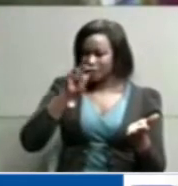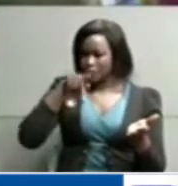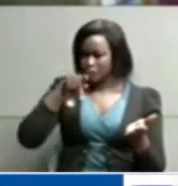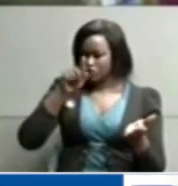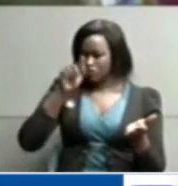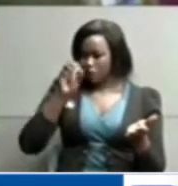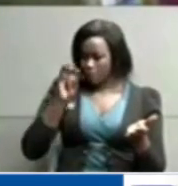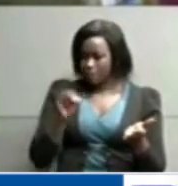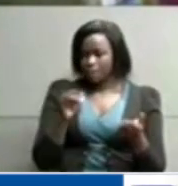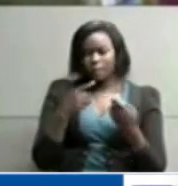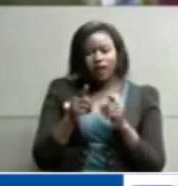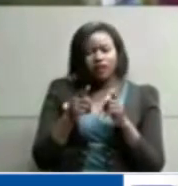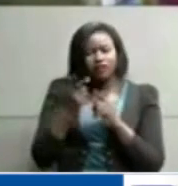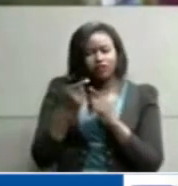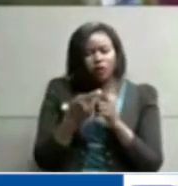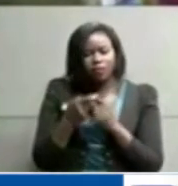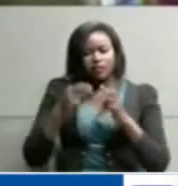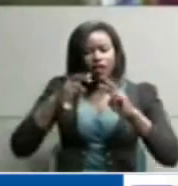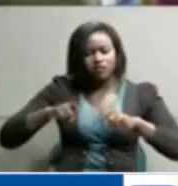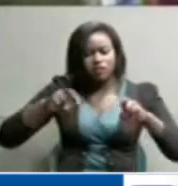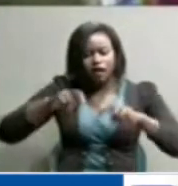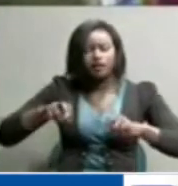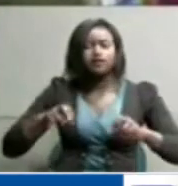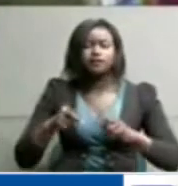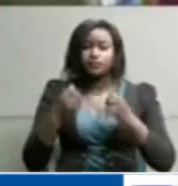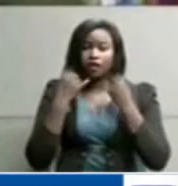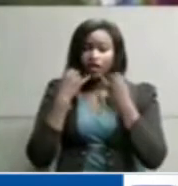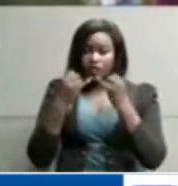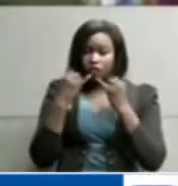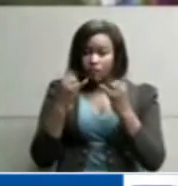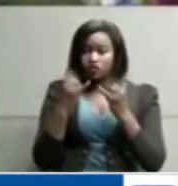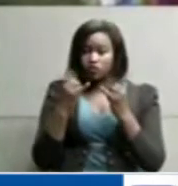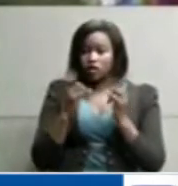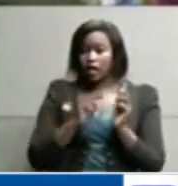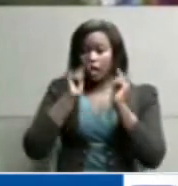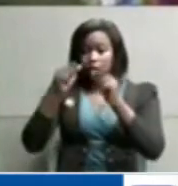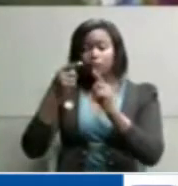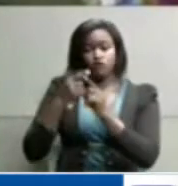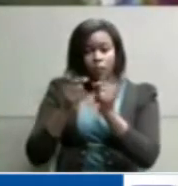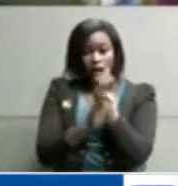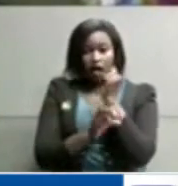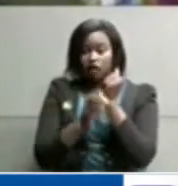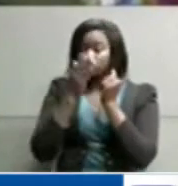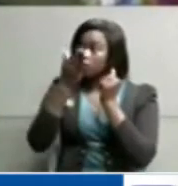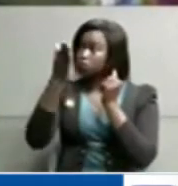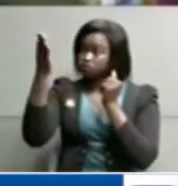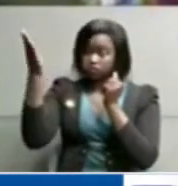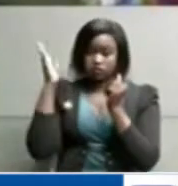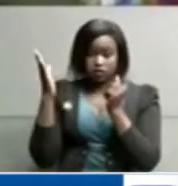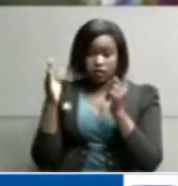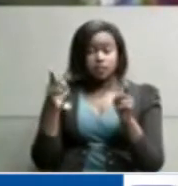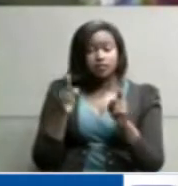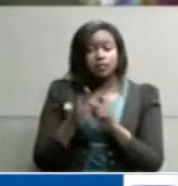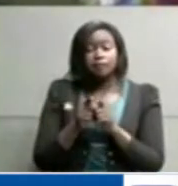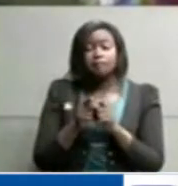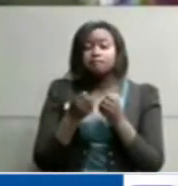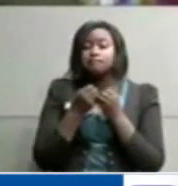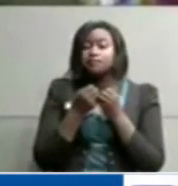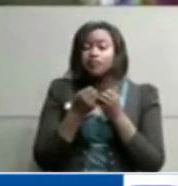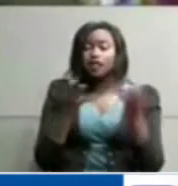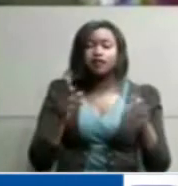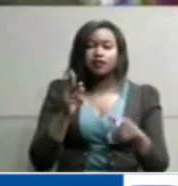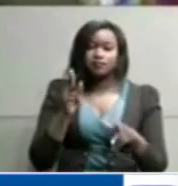From the research now, that is the information that is coming out of the countries that are affected, the majority of the people